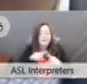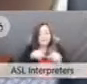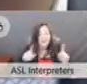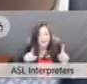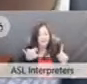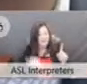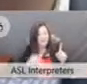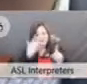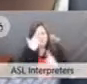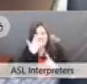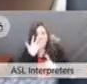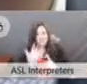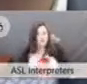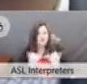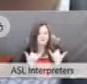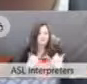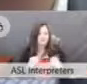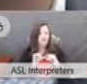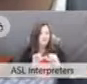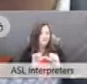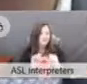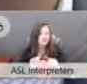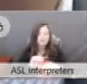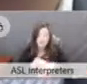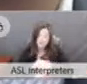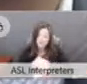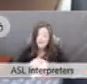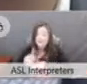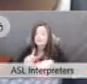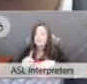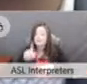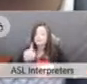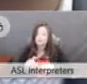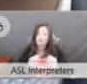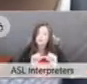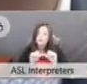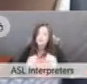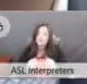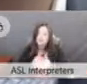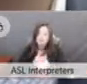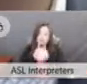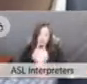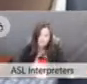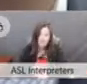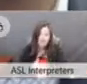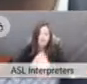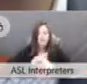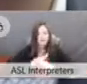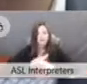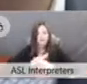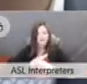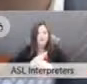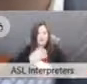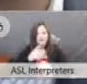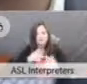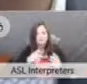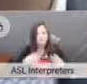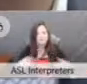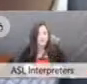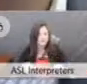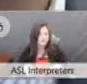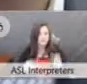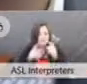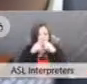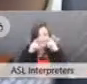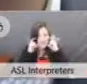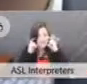continue to advise people that they should continue to follow all of the preventative measures of masking, of